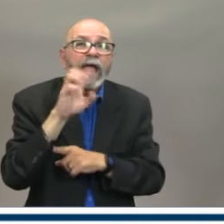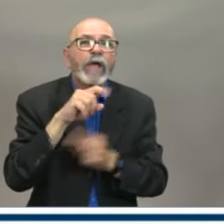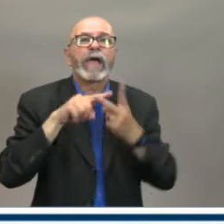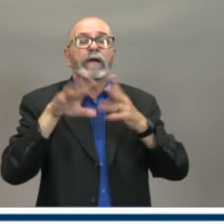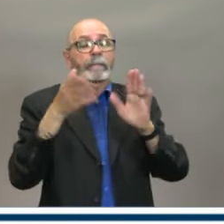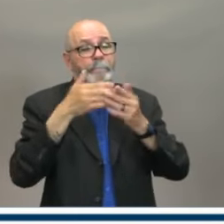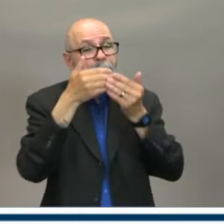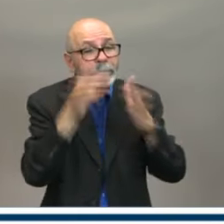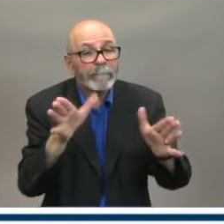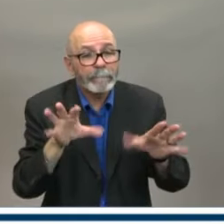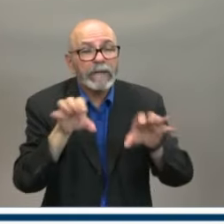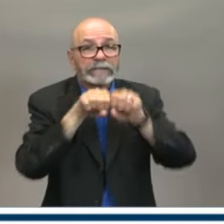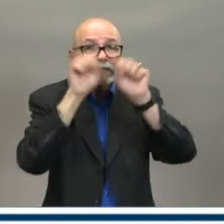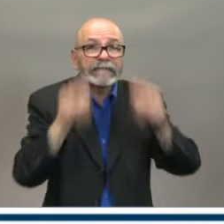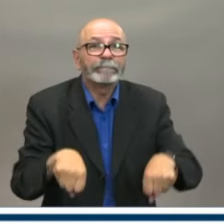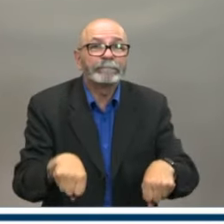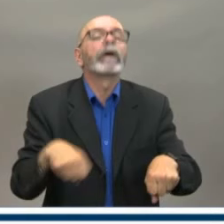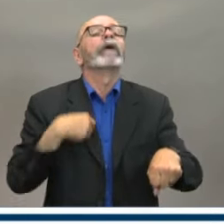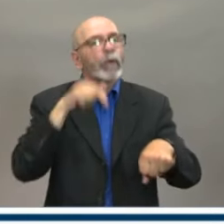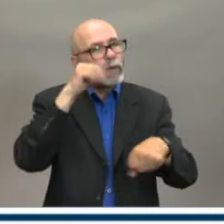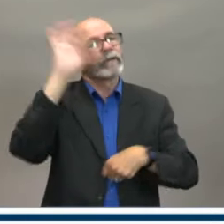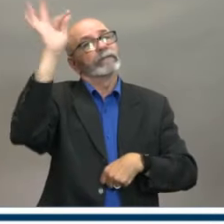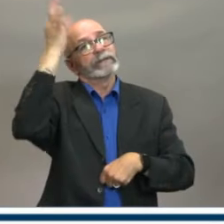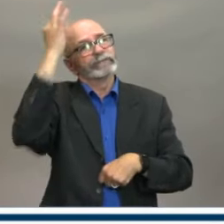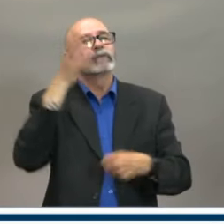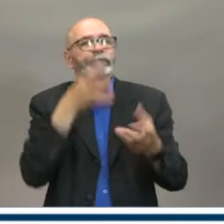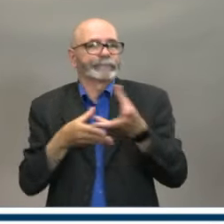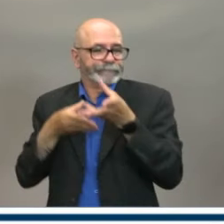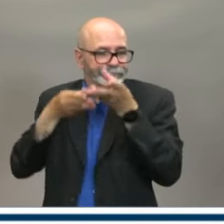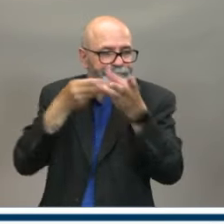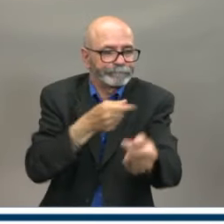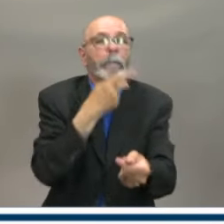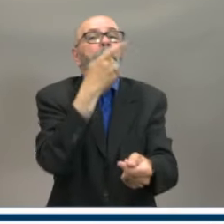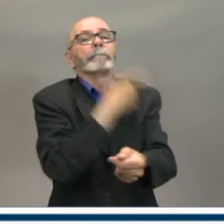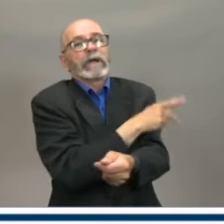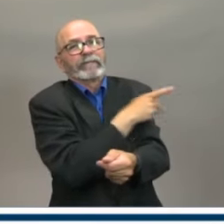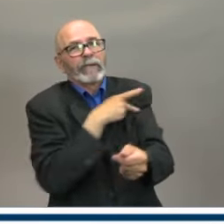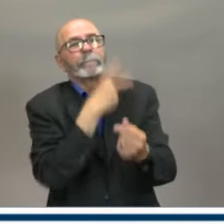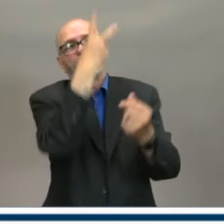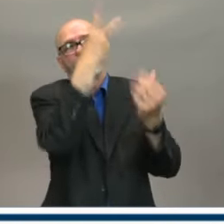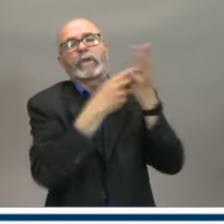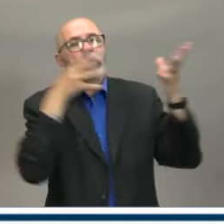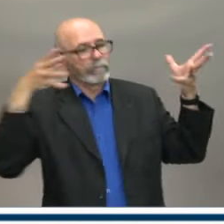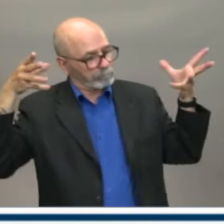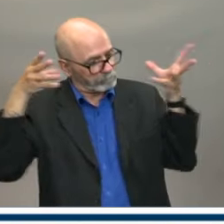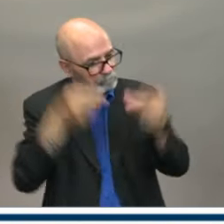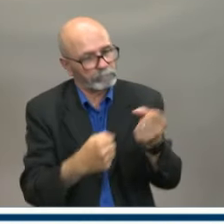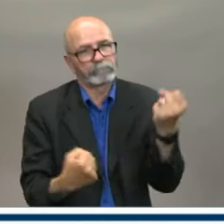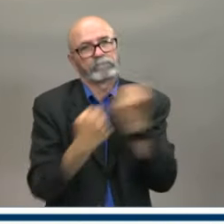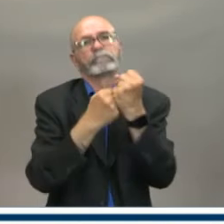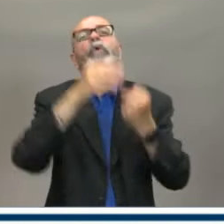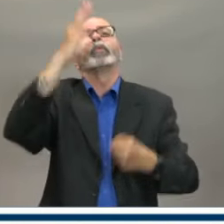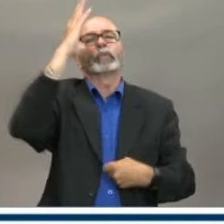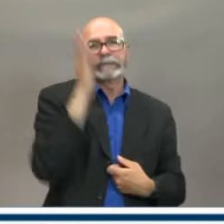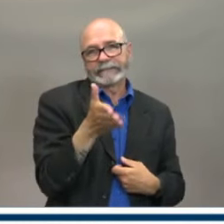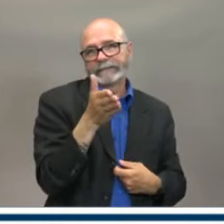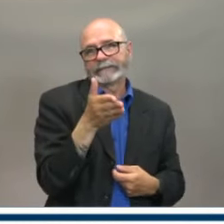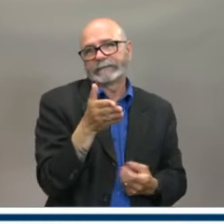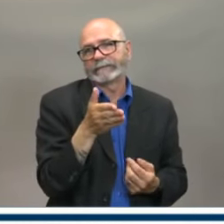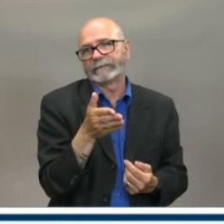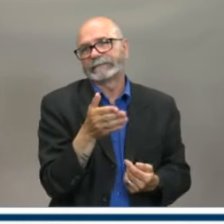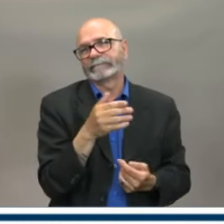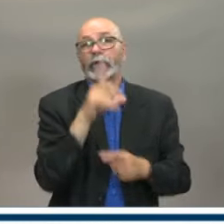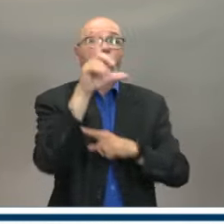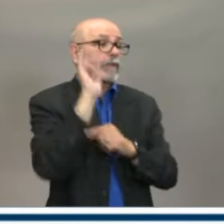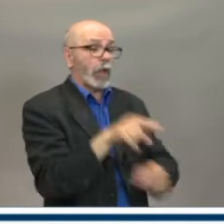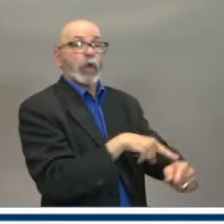go through in combination with the federal government and provincial government. At the same time, then our partners out delivering long-term care, we would work